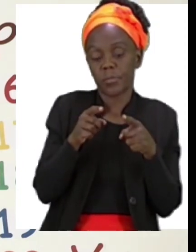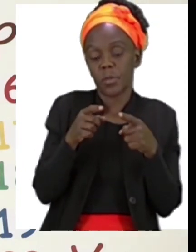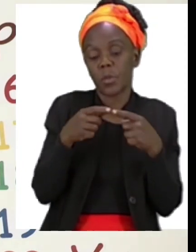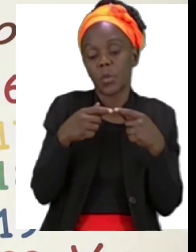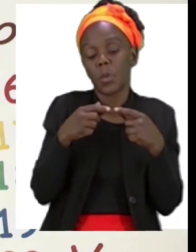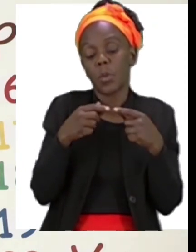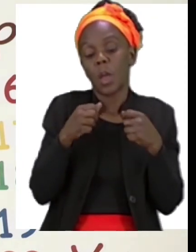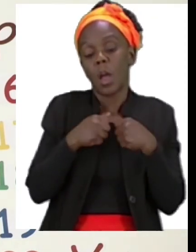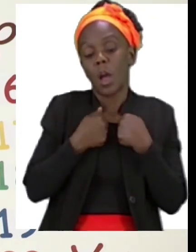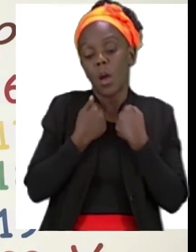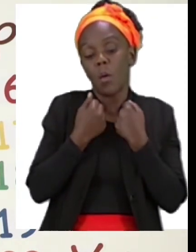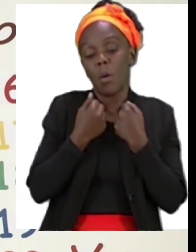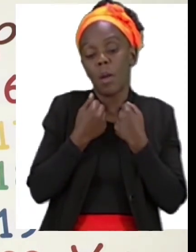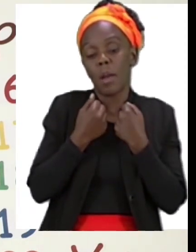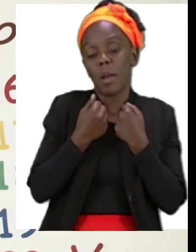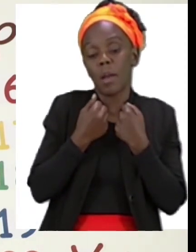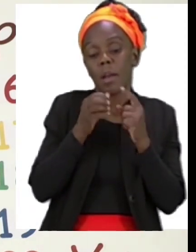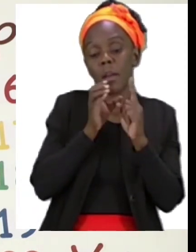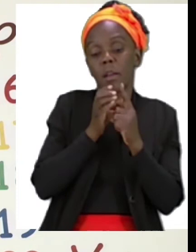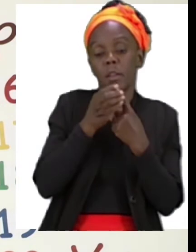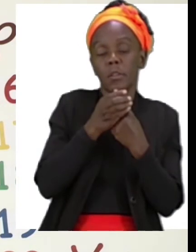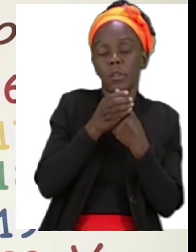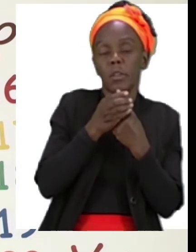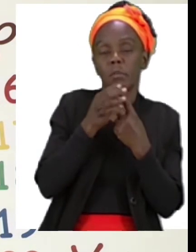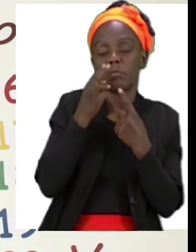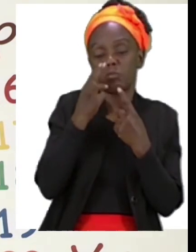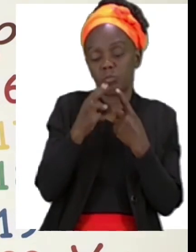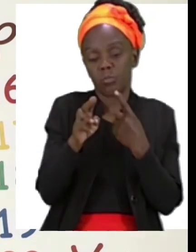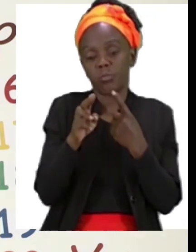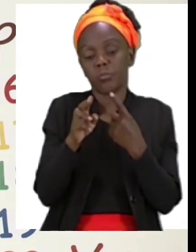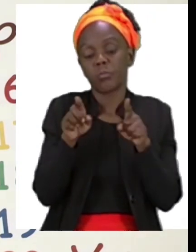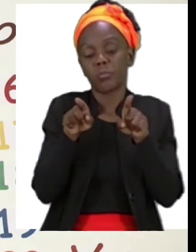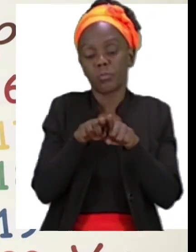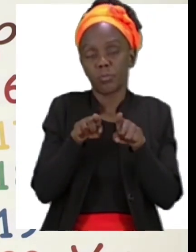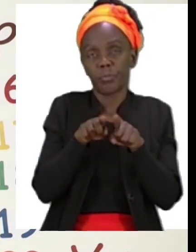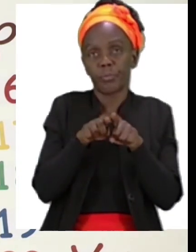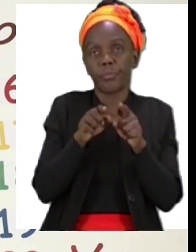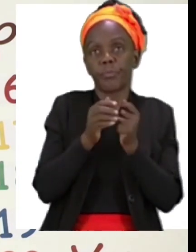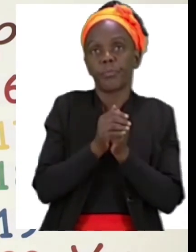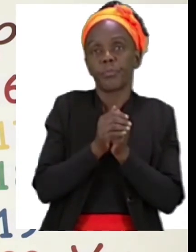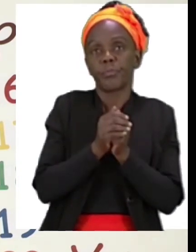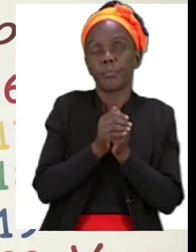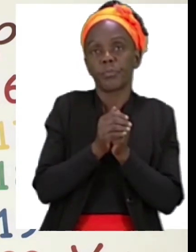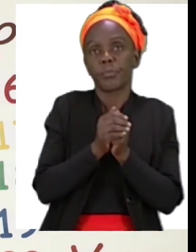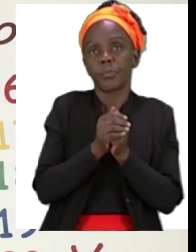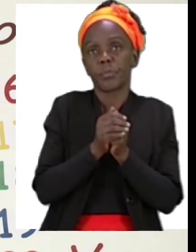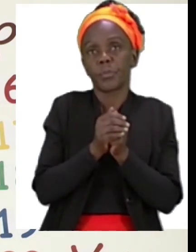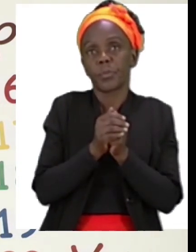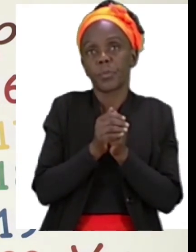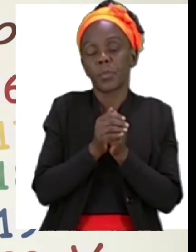are not the same. And then after that, you can